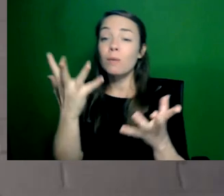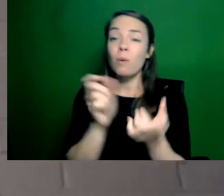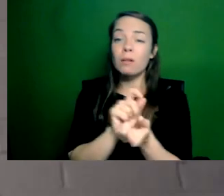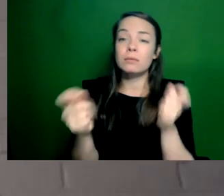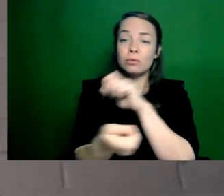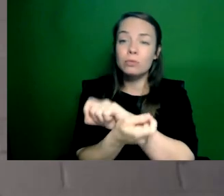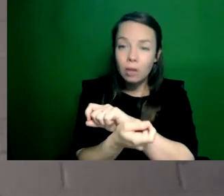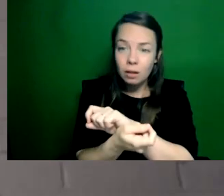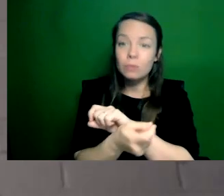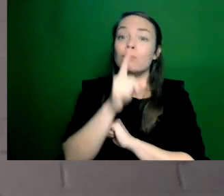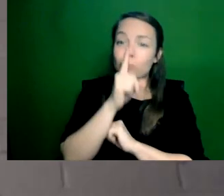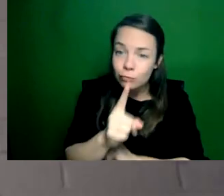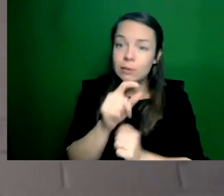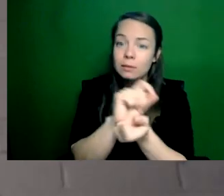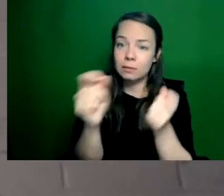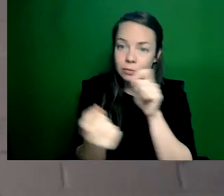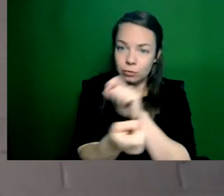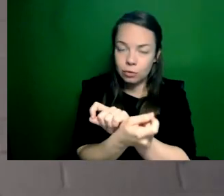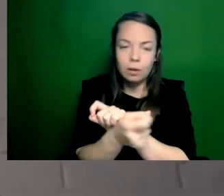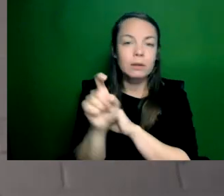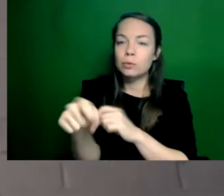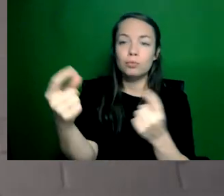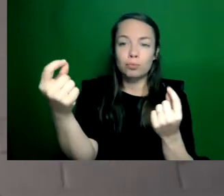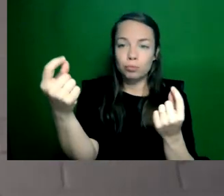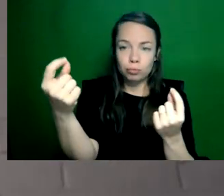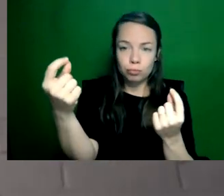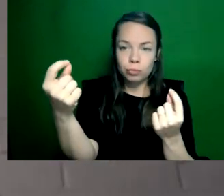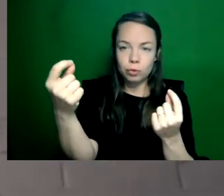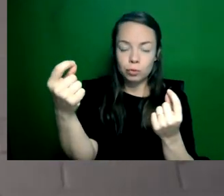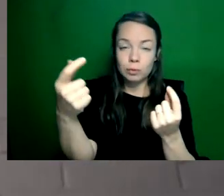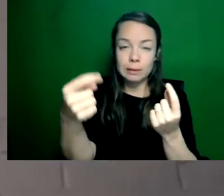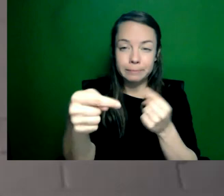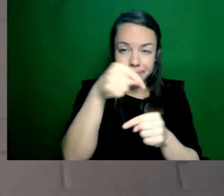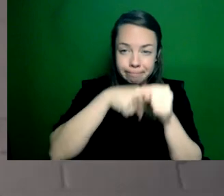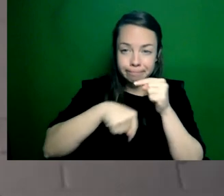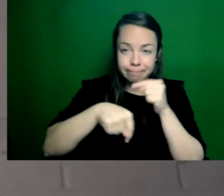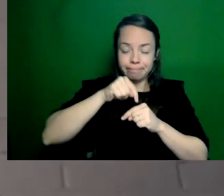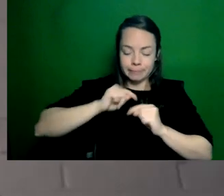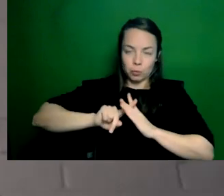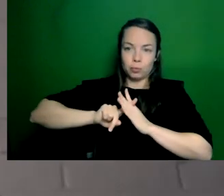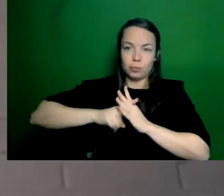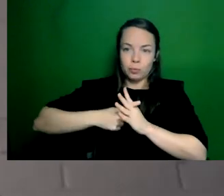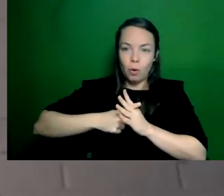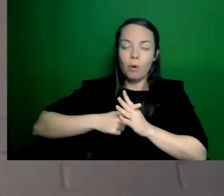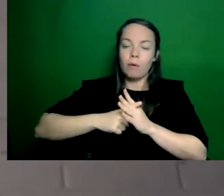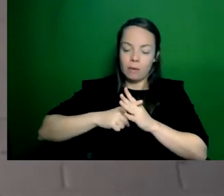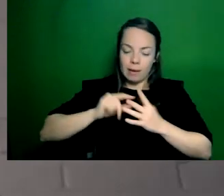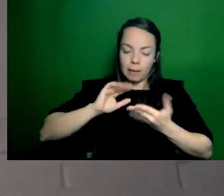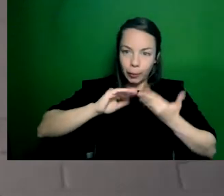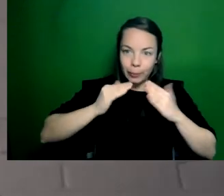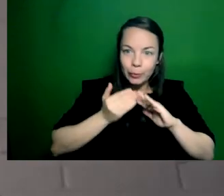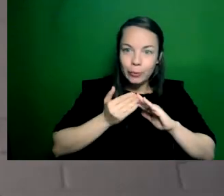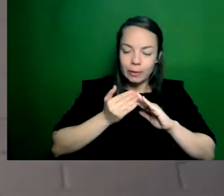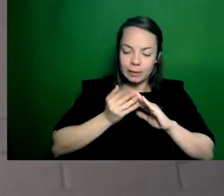change, we have to get down to the roots and really get in communities and allow communities to speak to us,